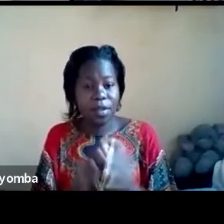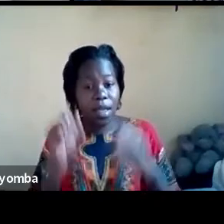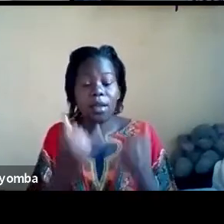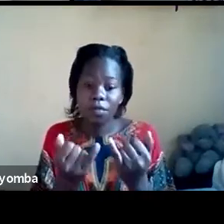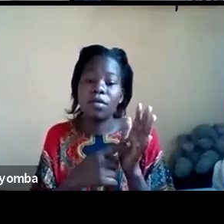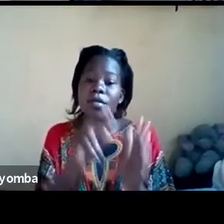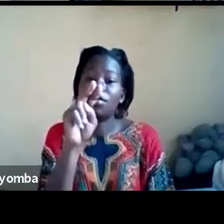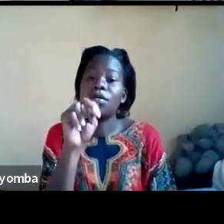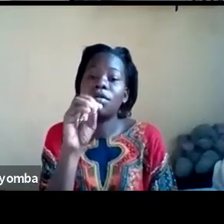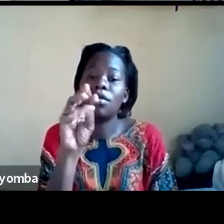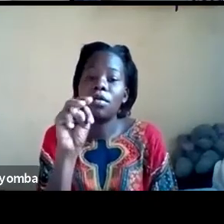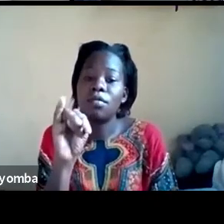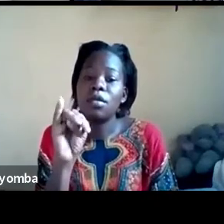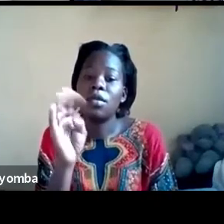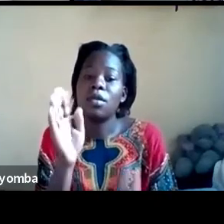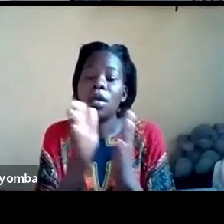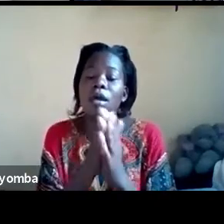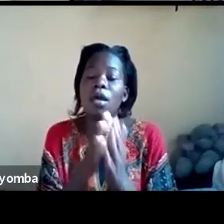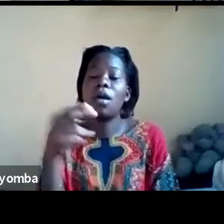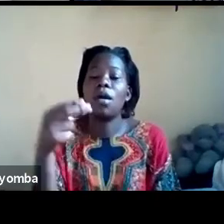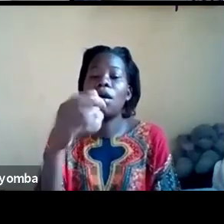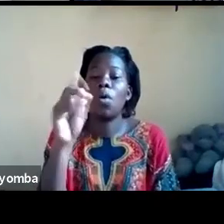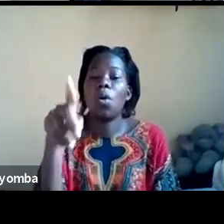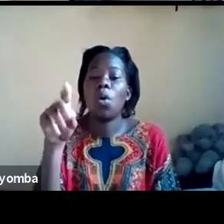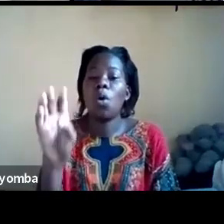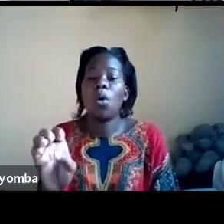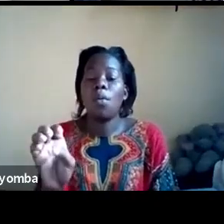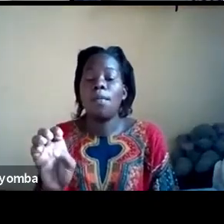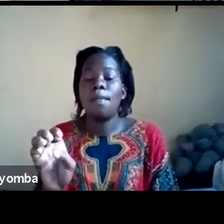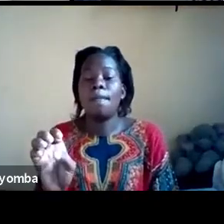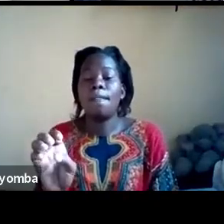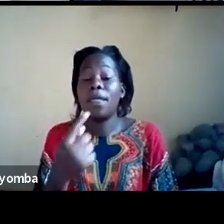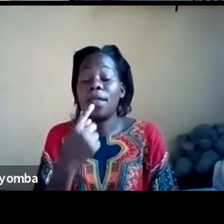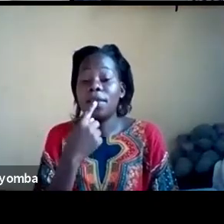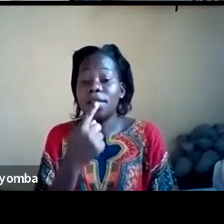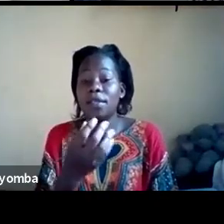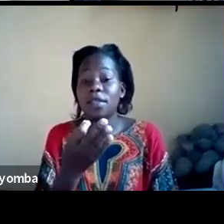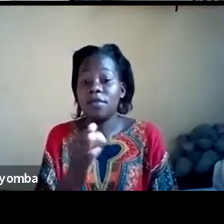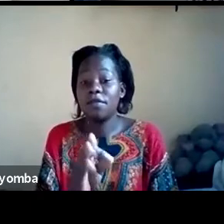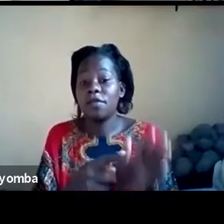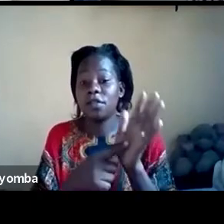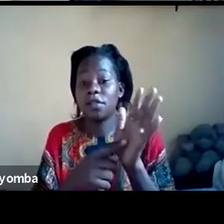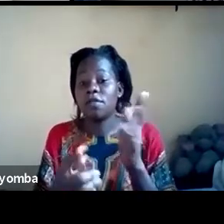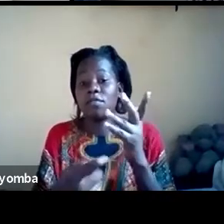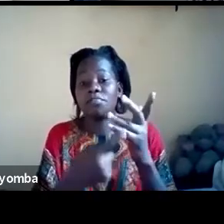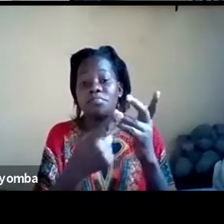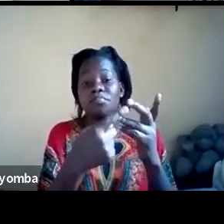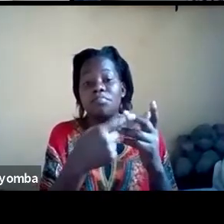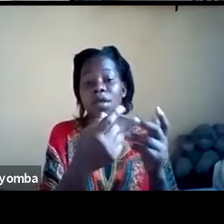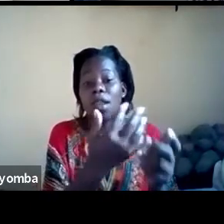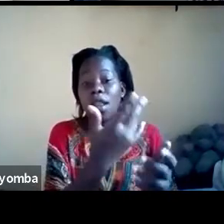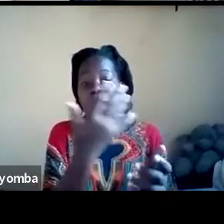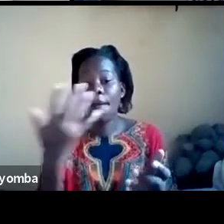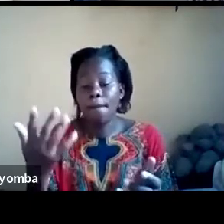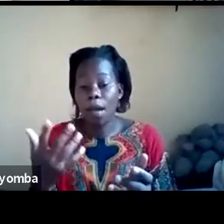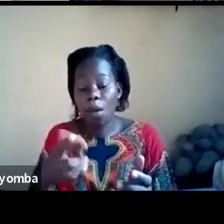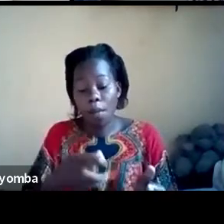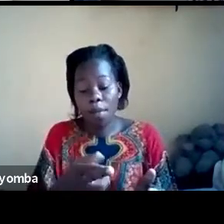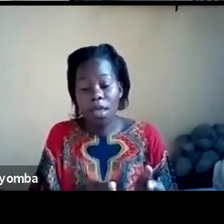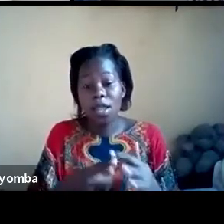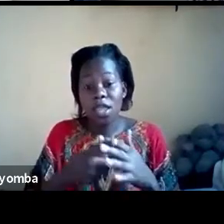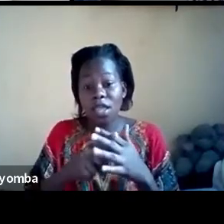bear witnesses, that if you're to count the number of mining engineers, for example, that